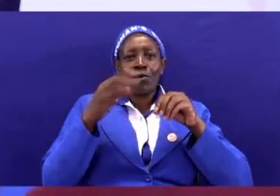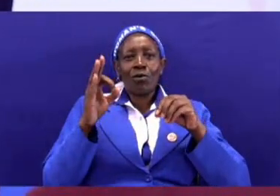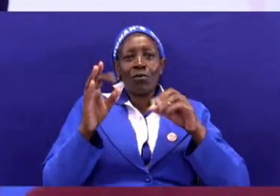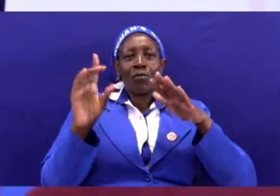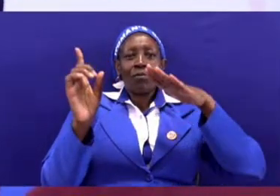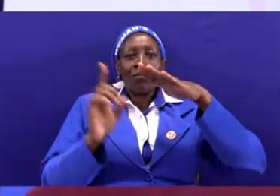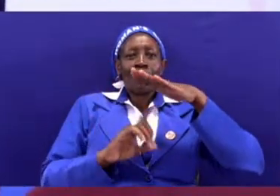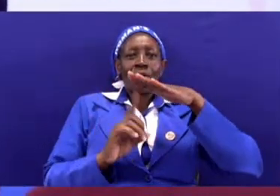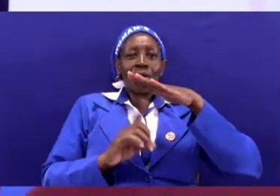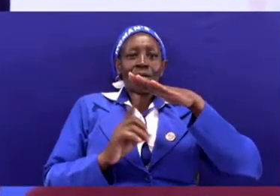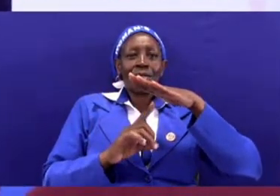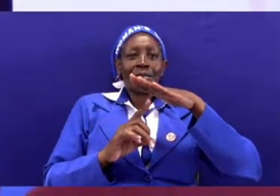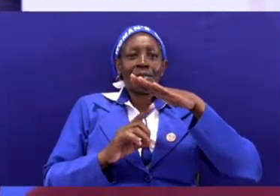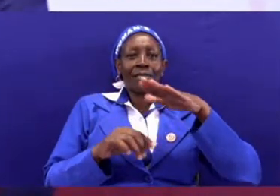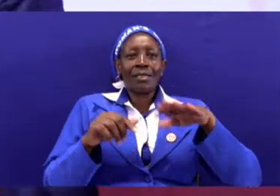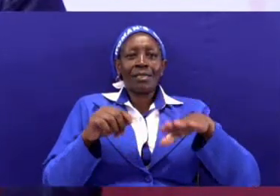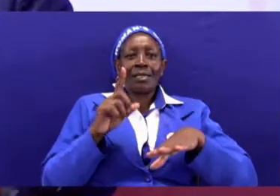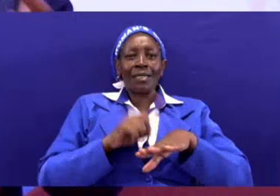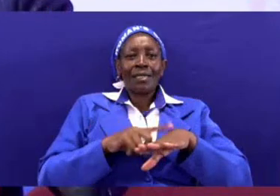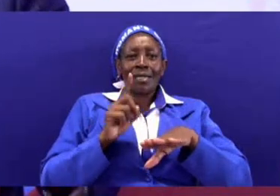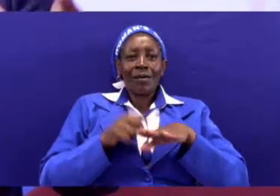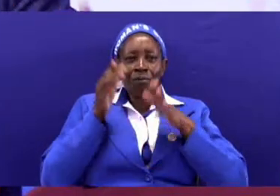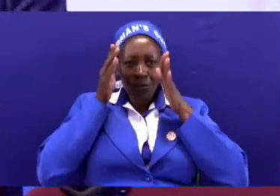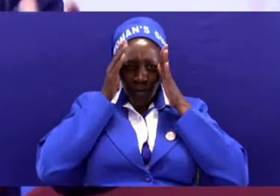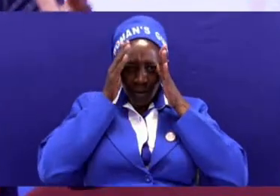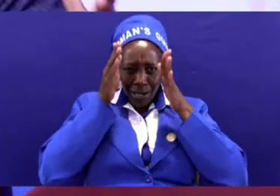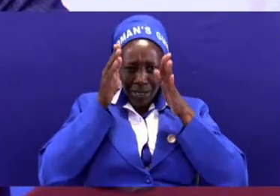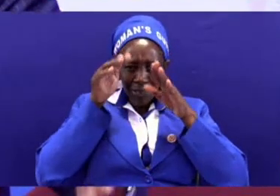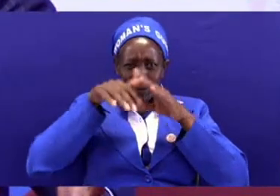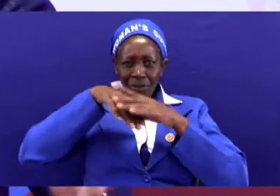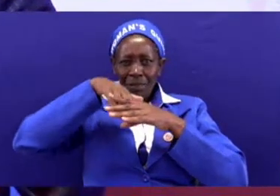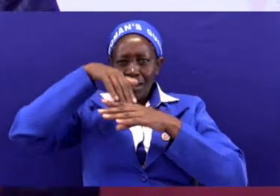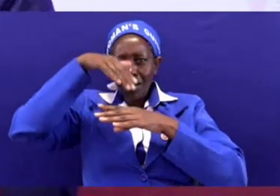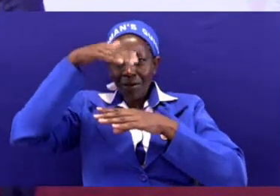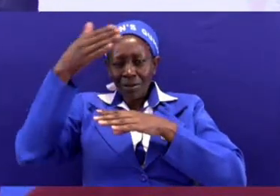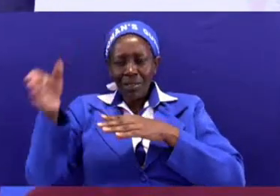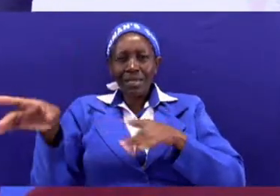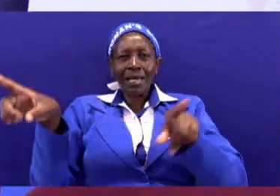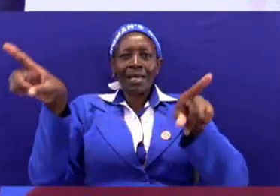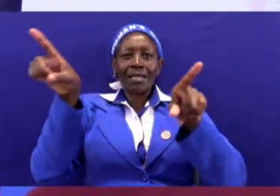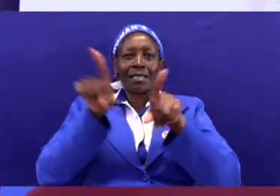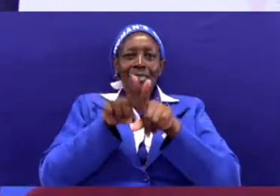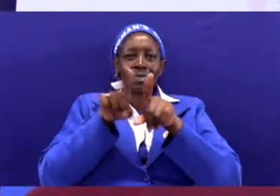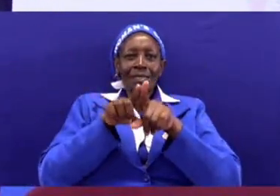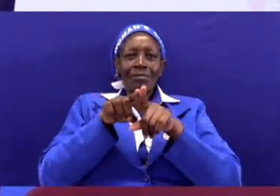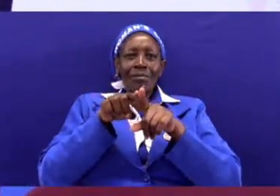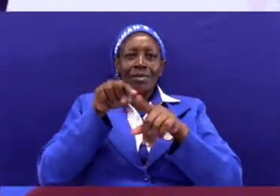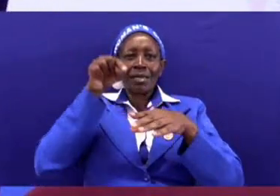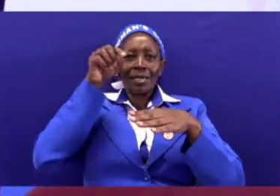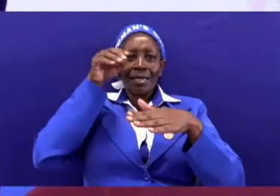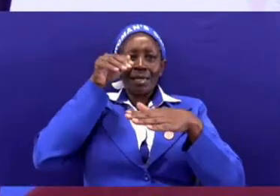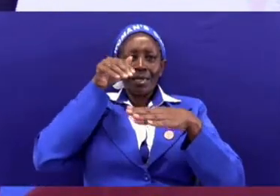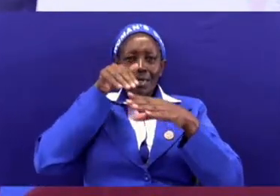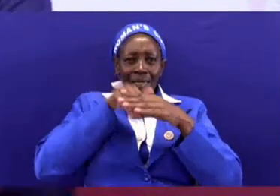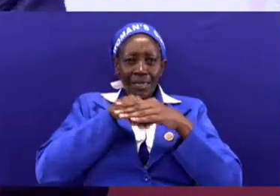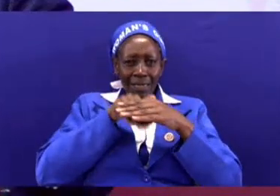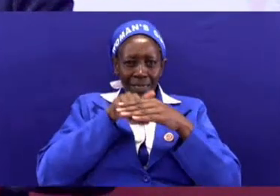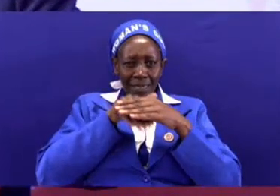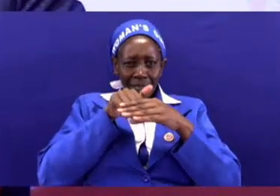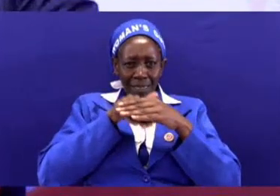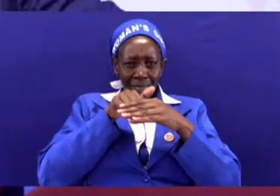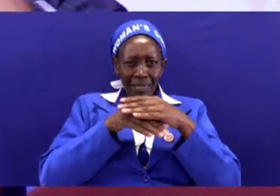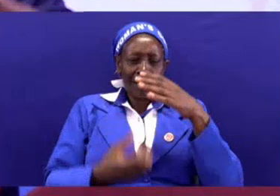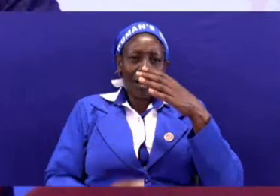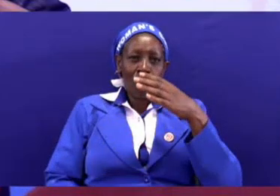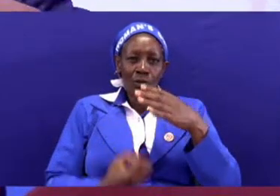on the externals, God is inviting us to focus on the internal. As we focus on external growth, we are thinking